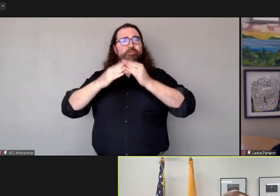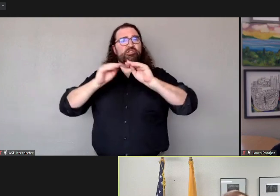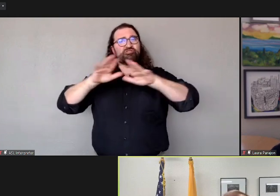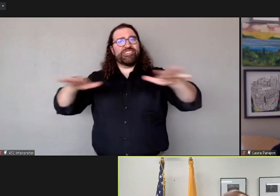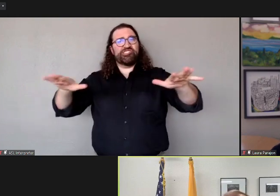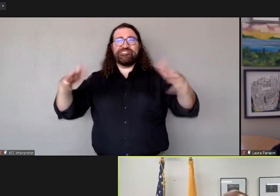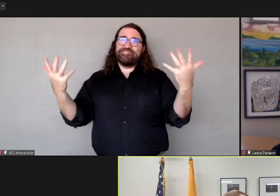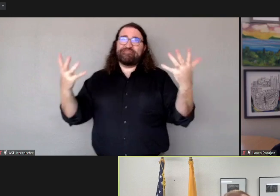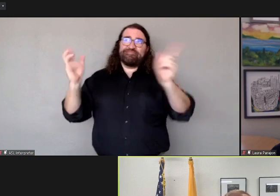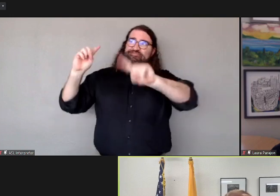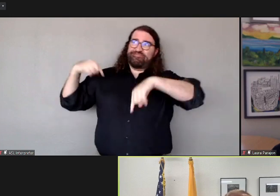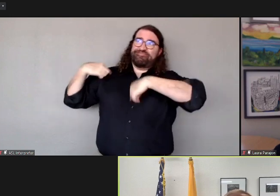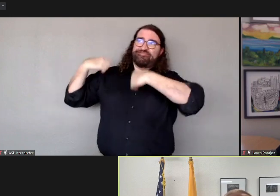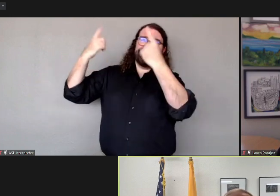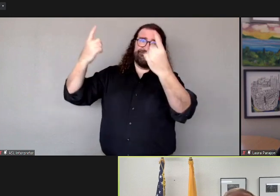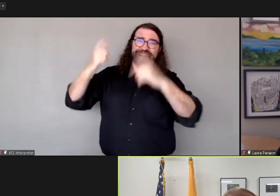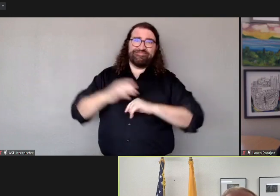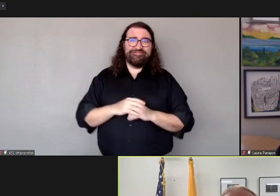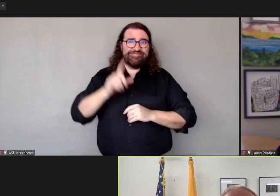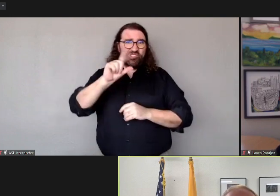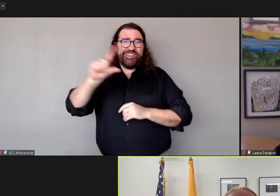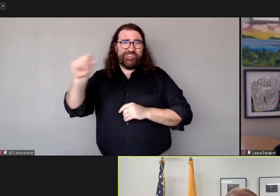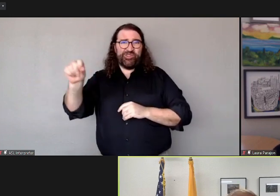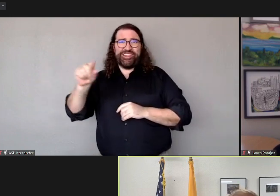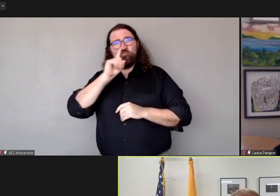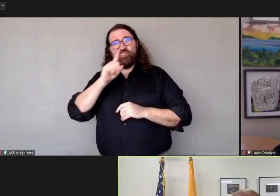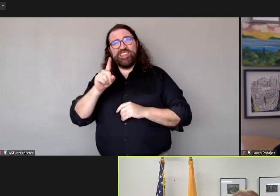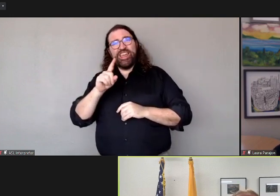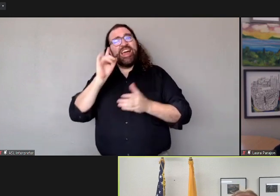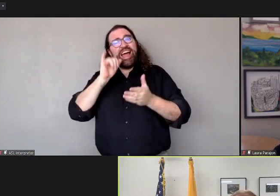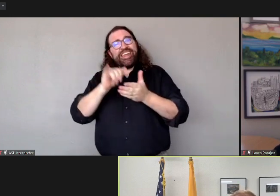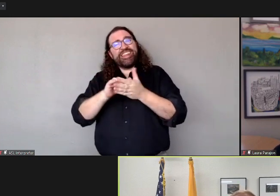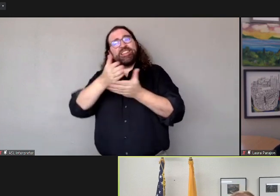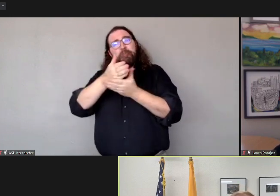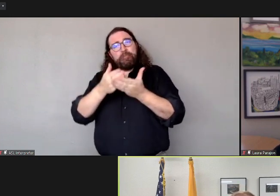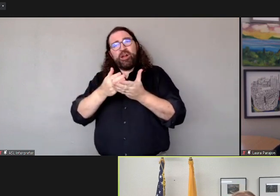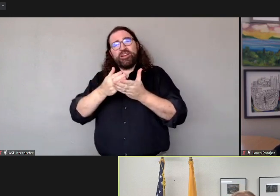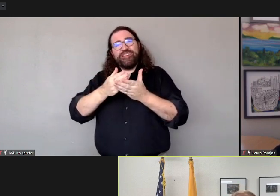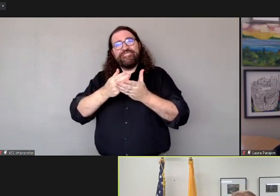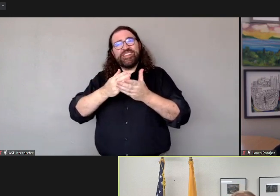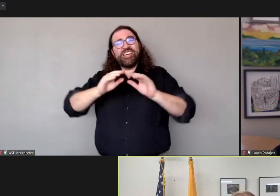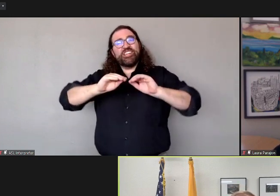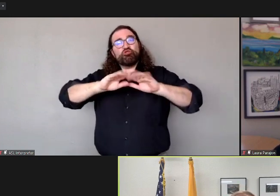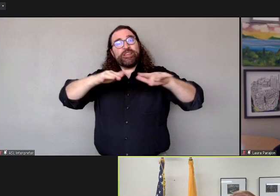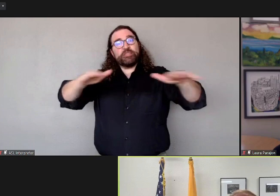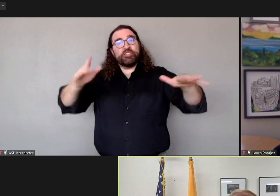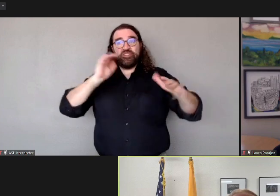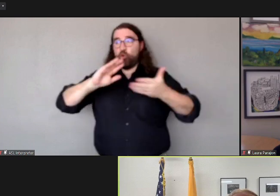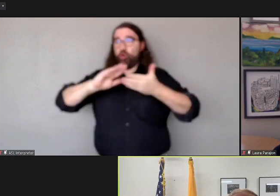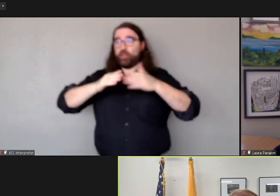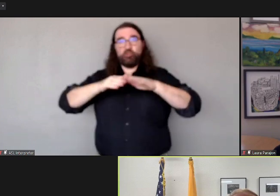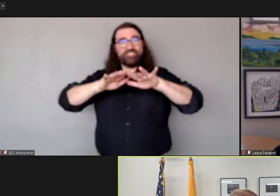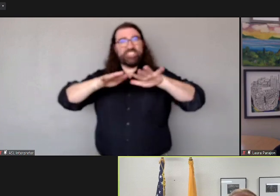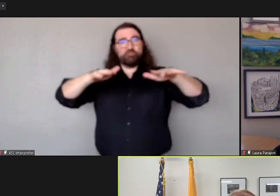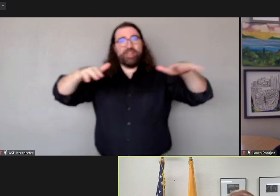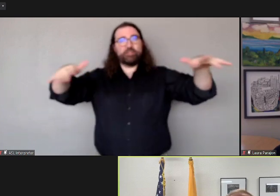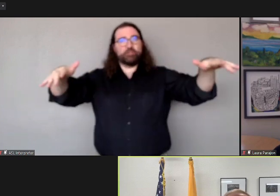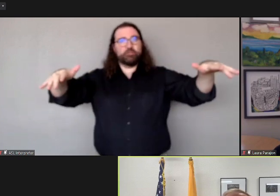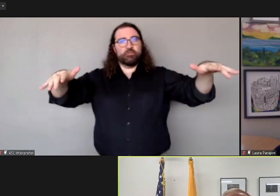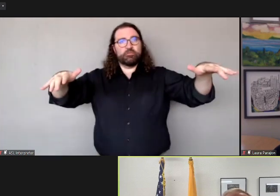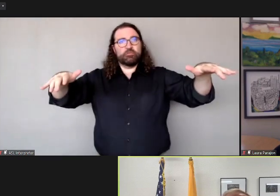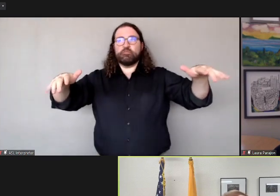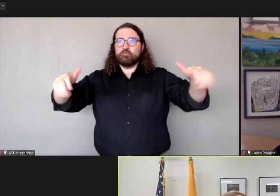So I think that transmission component of community spread does identify that piece,